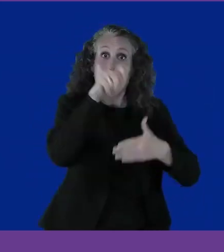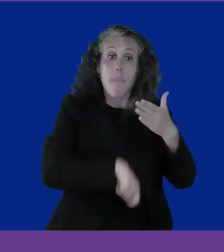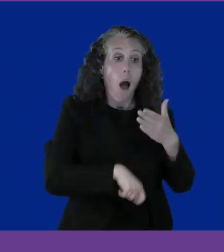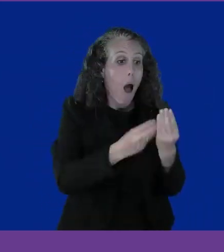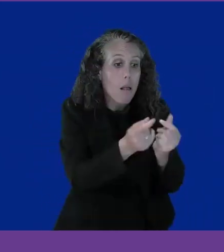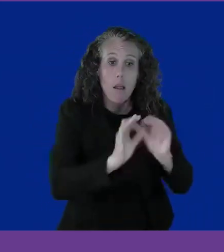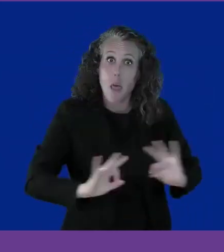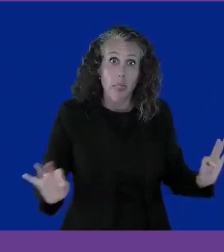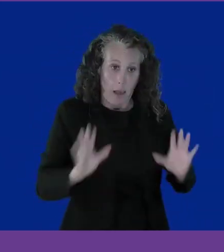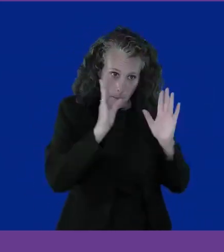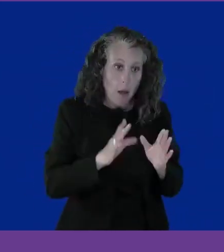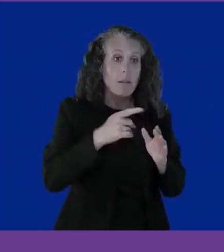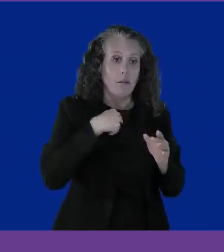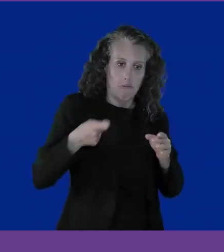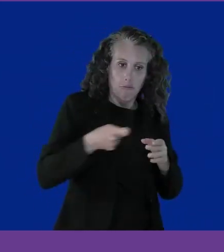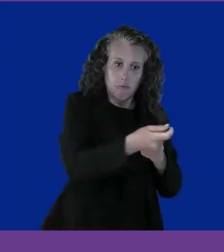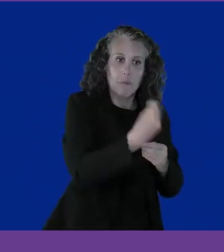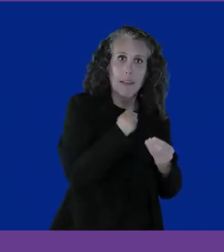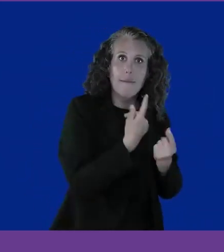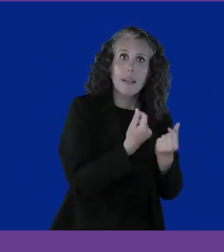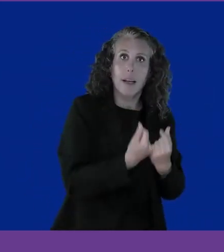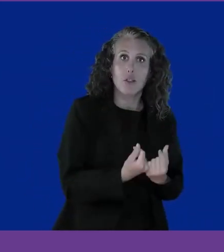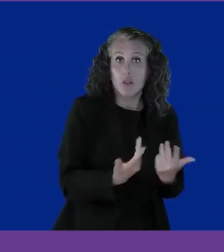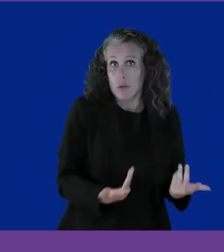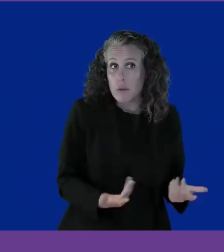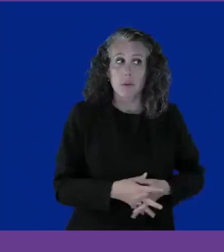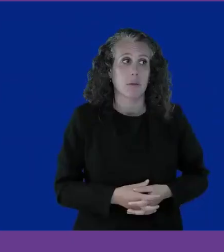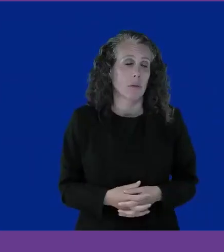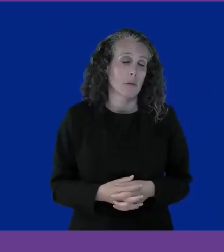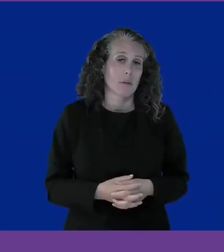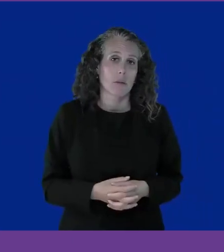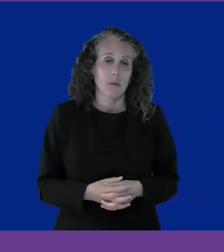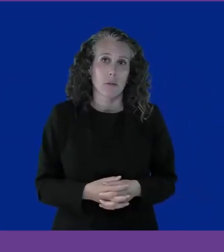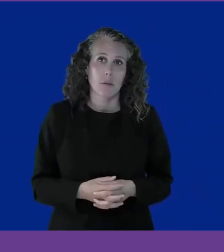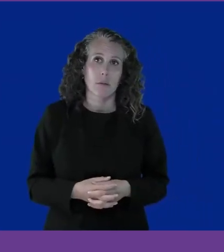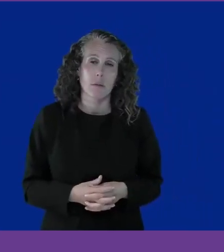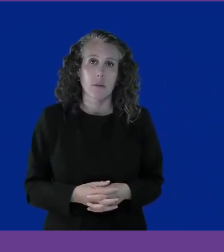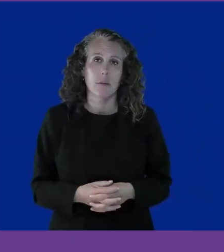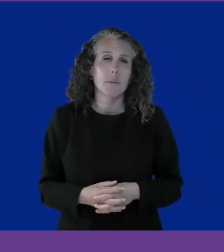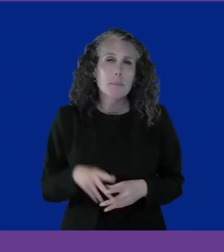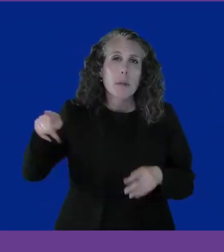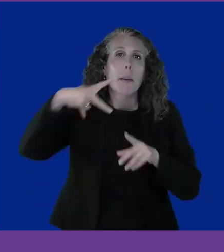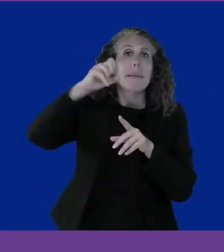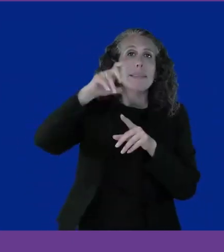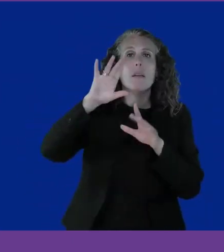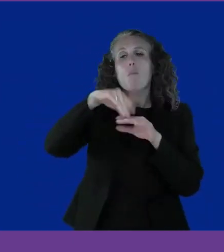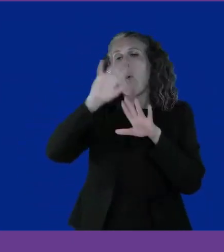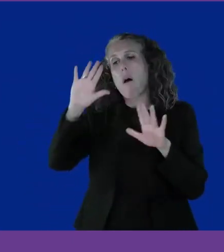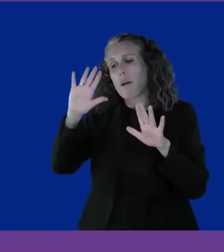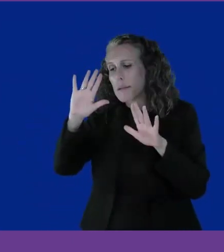on the requirements around ATM providers, that the PSD makes a lighter regime